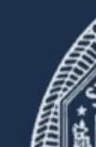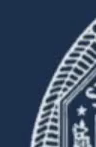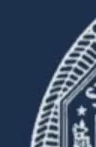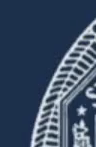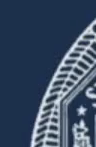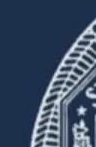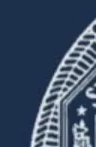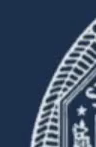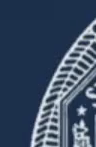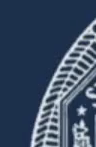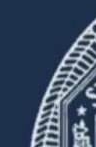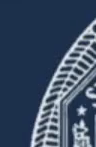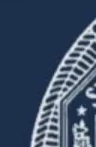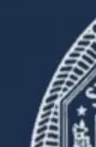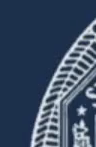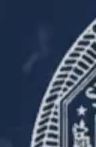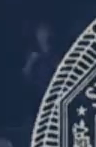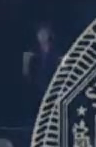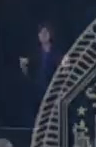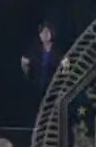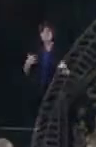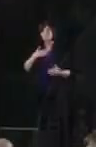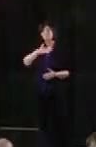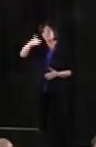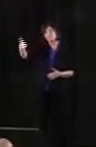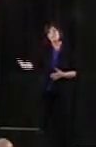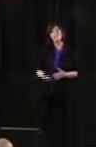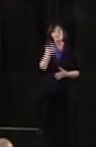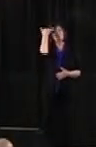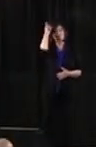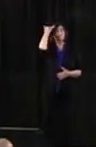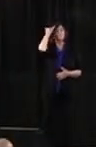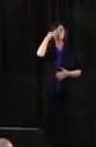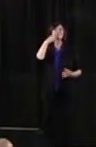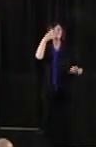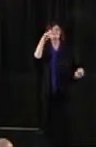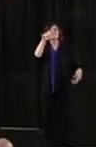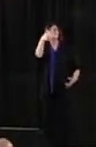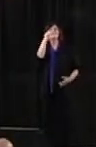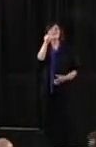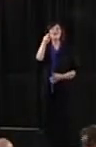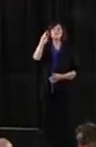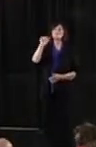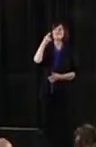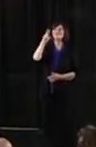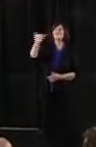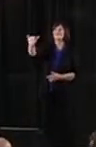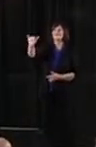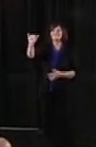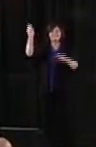Good afternoon, ladies and gentlemen. At this time, please welcome Buffalo Bills announcer John Murphy.